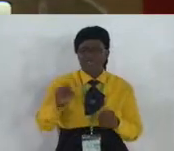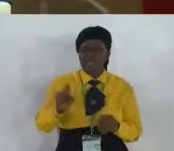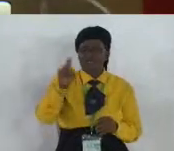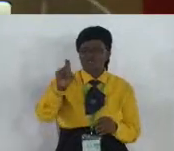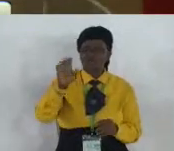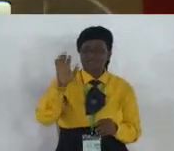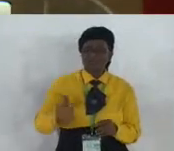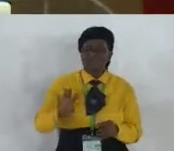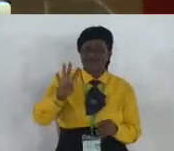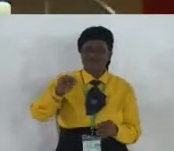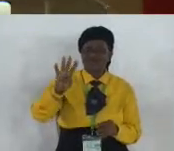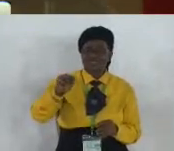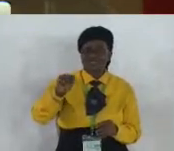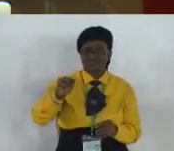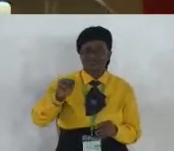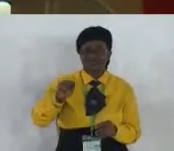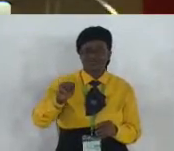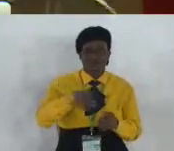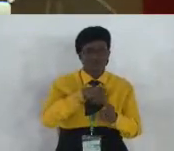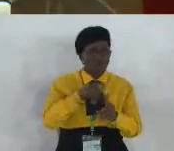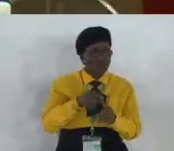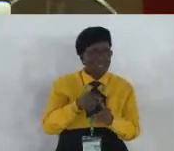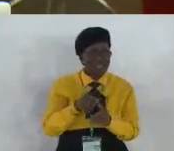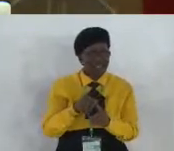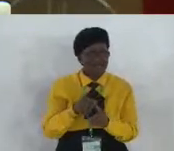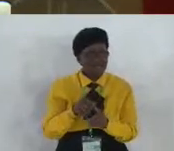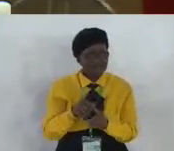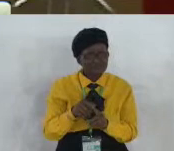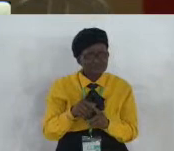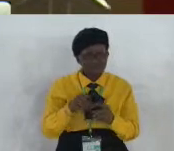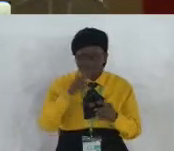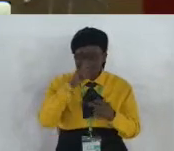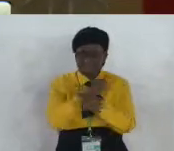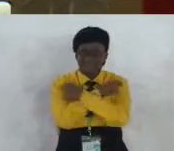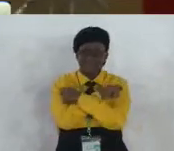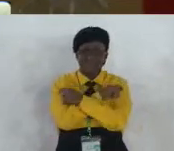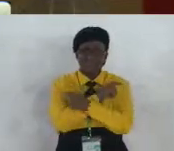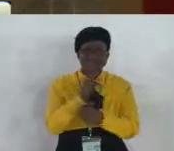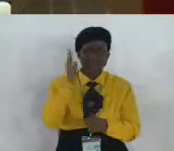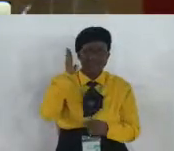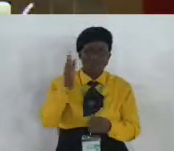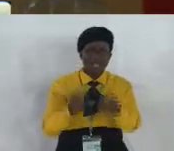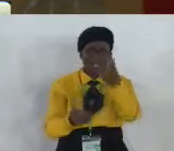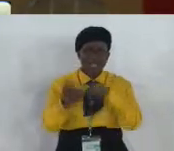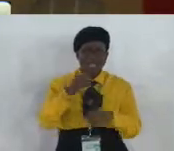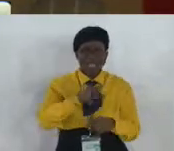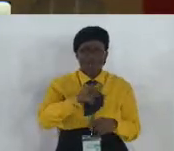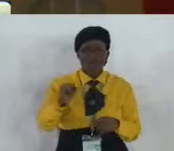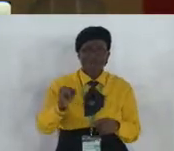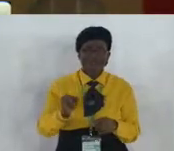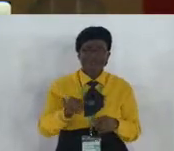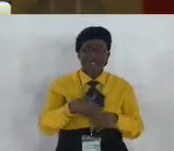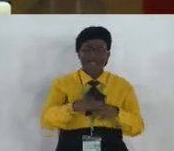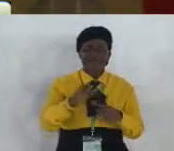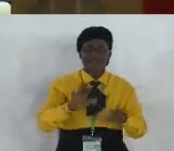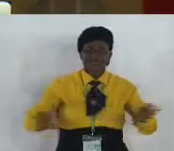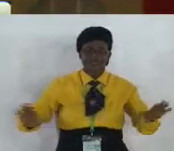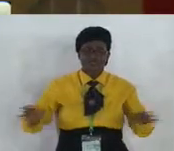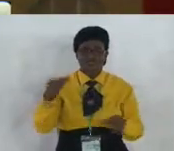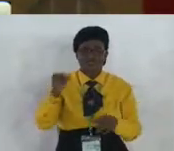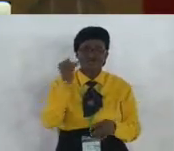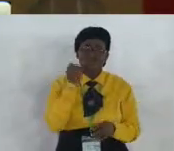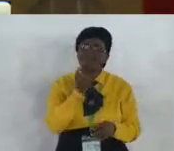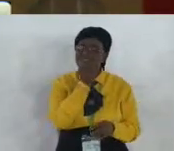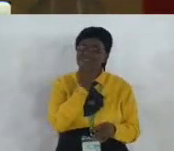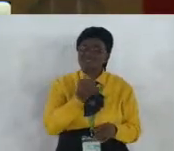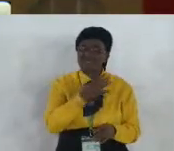14, when the Egyptians were coming after the children of Israel, and they were